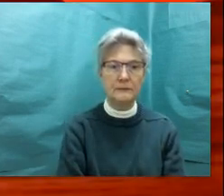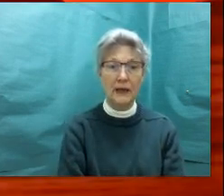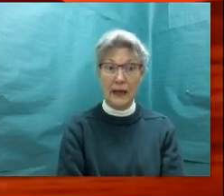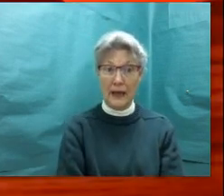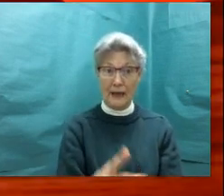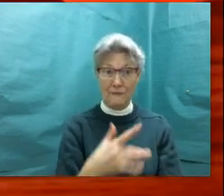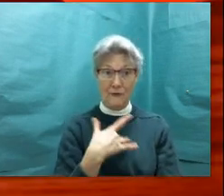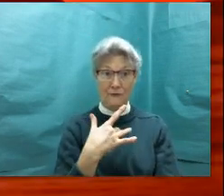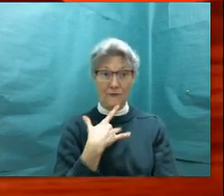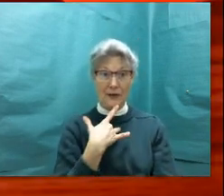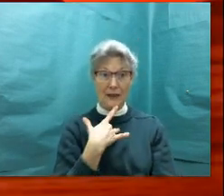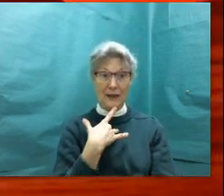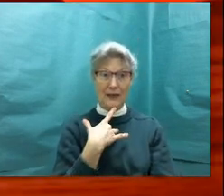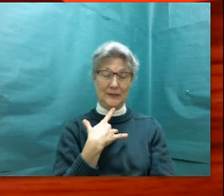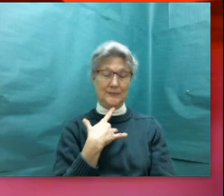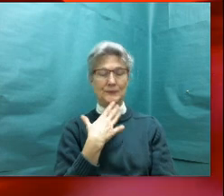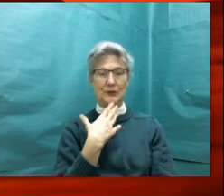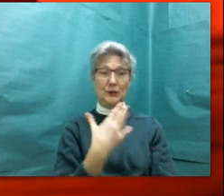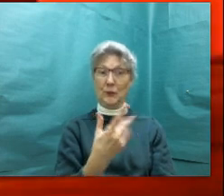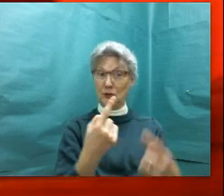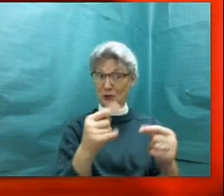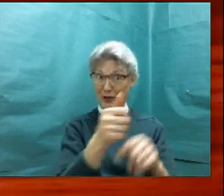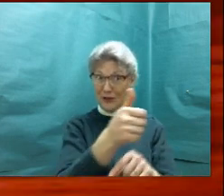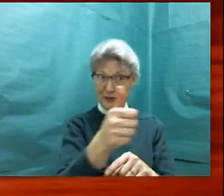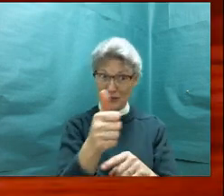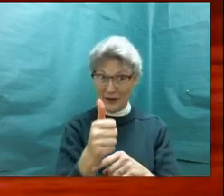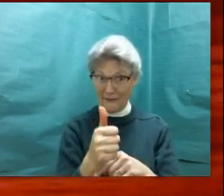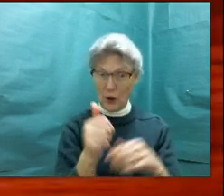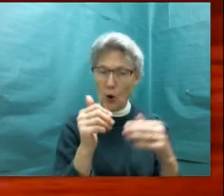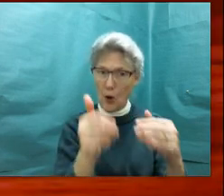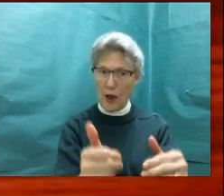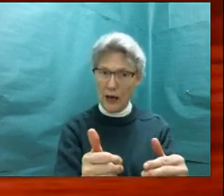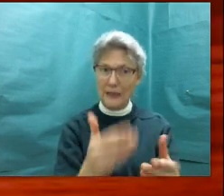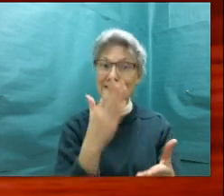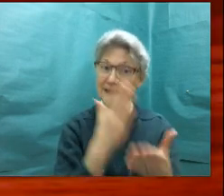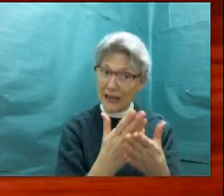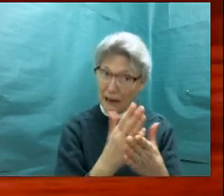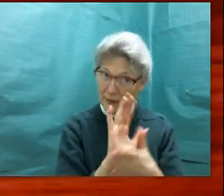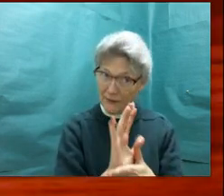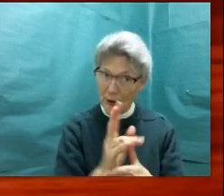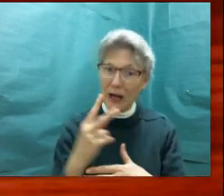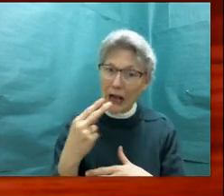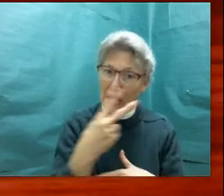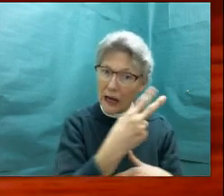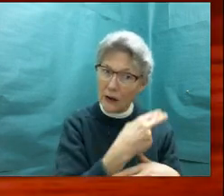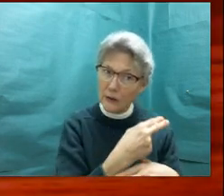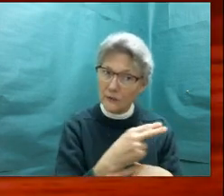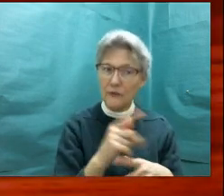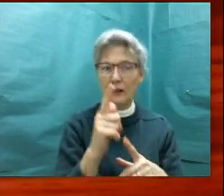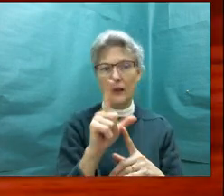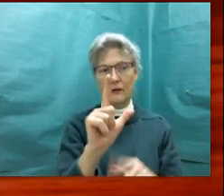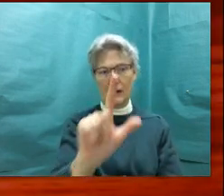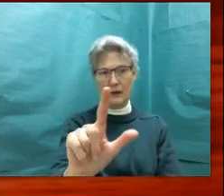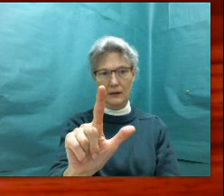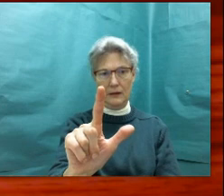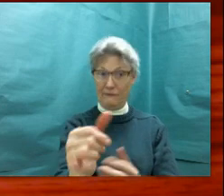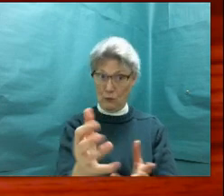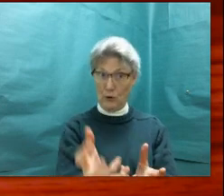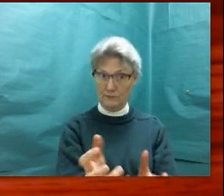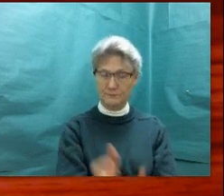If you're feeling crafty and you want to try this on your own, go ahead and pause the video and cut out a letter L.